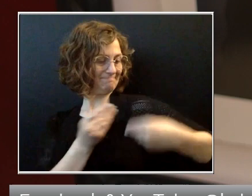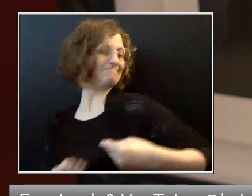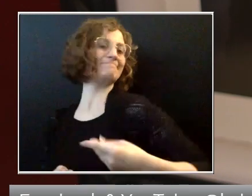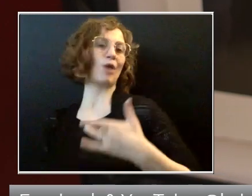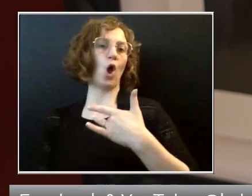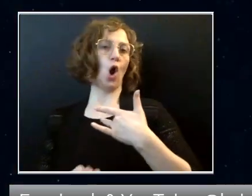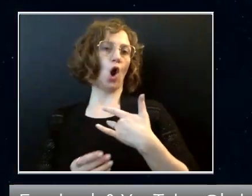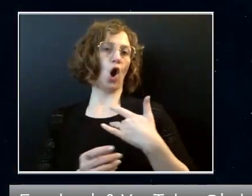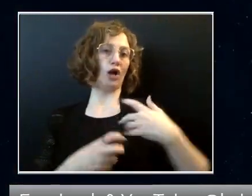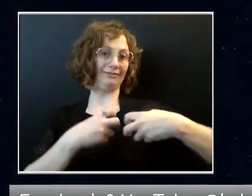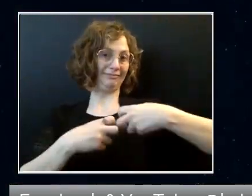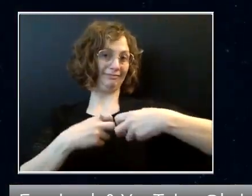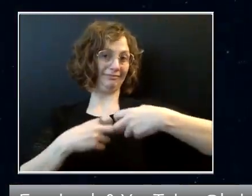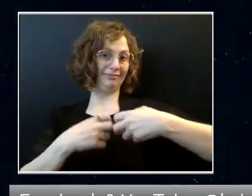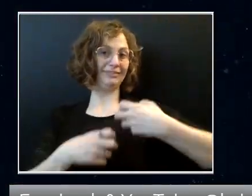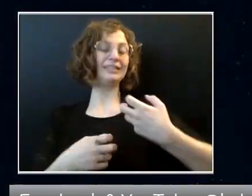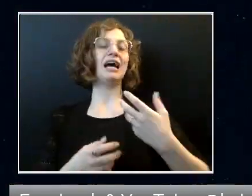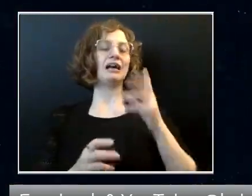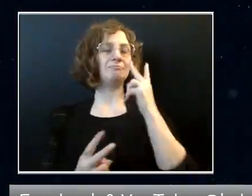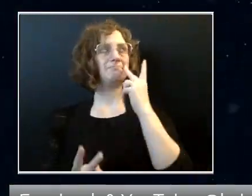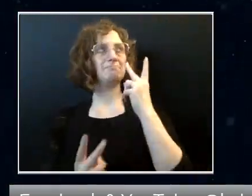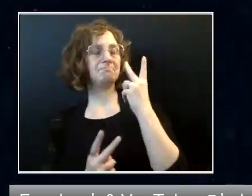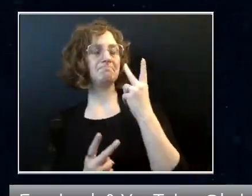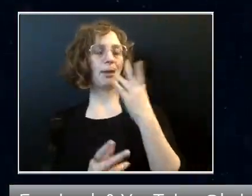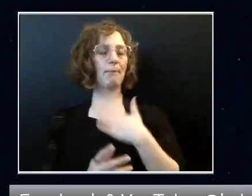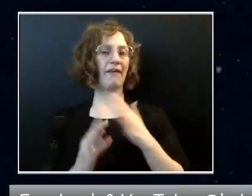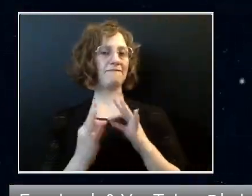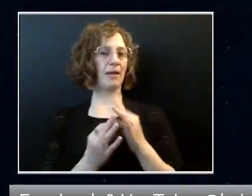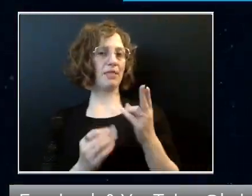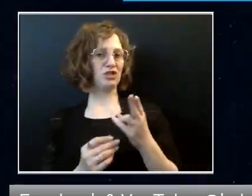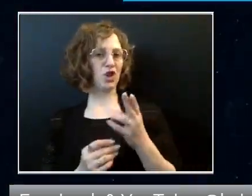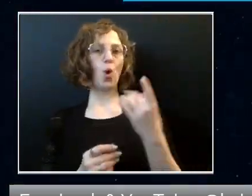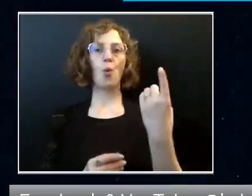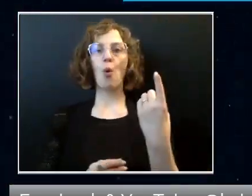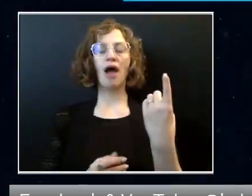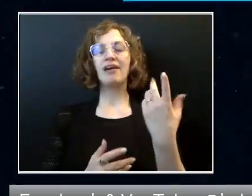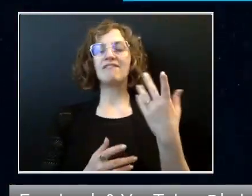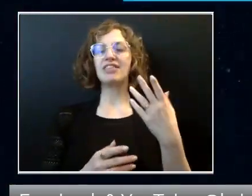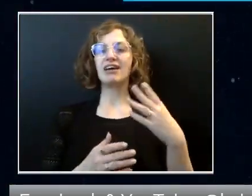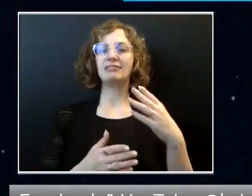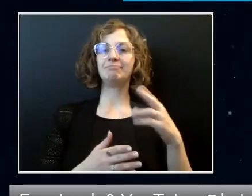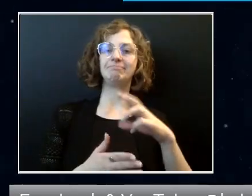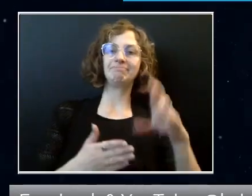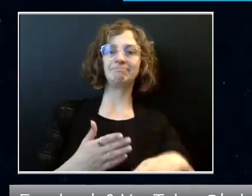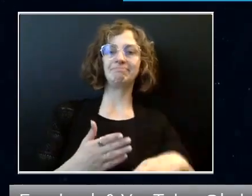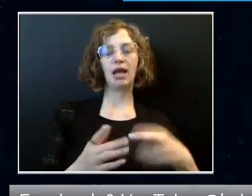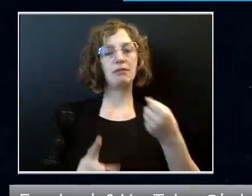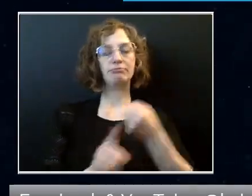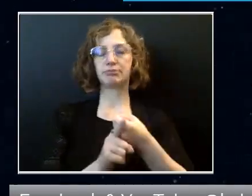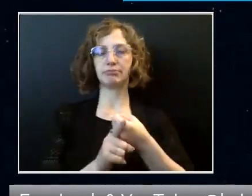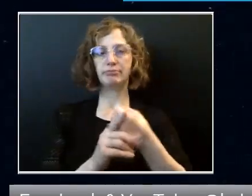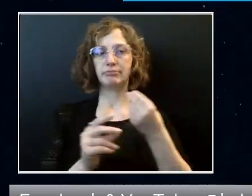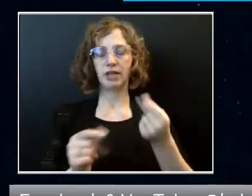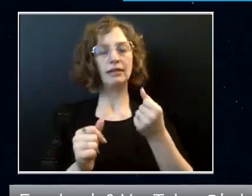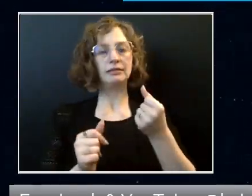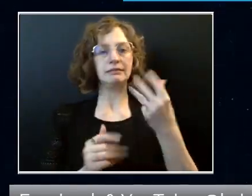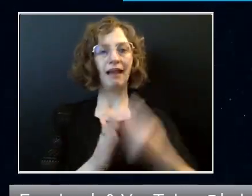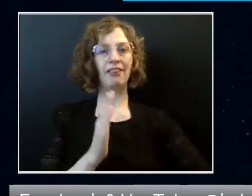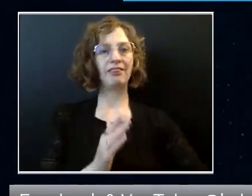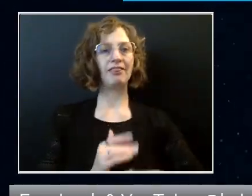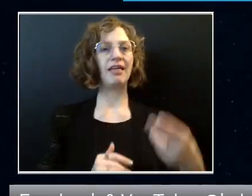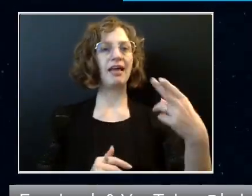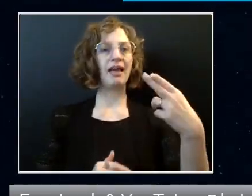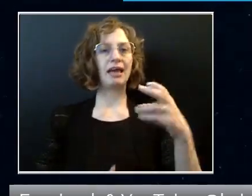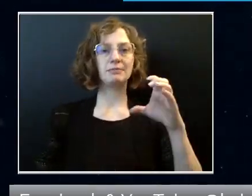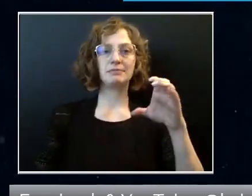is sudden death. Hypertrophic Cardiomyopathy, or HCM, is a condition in which the heart muscle becomes abnormally